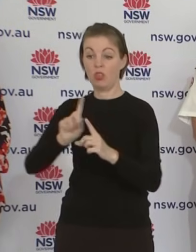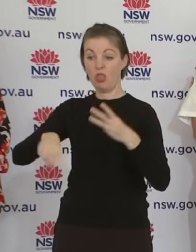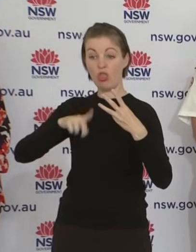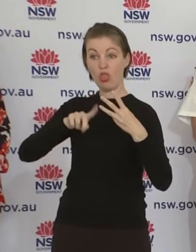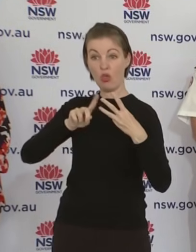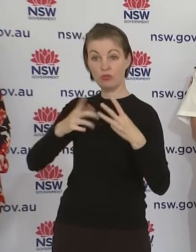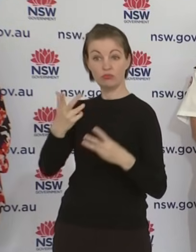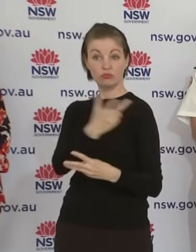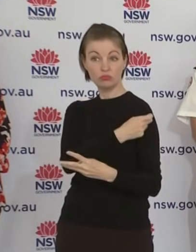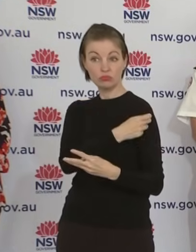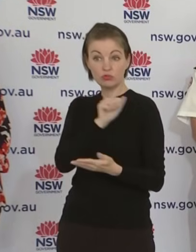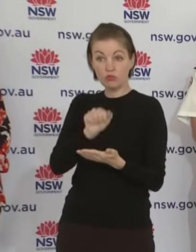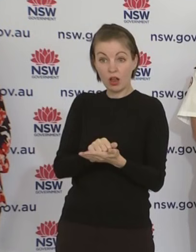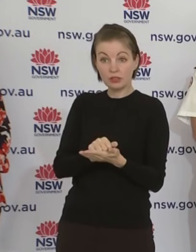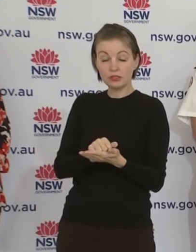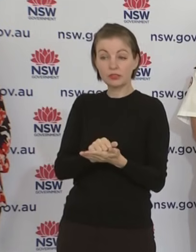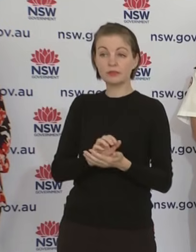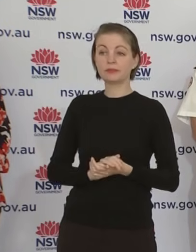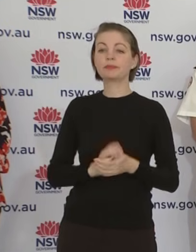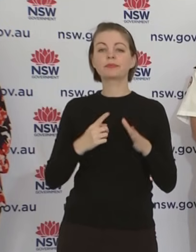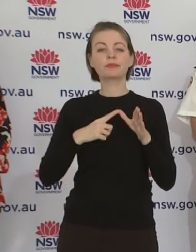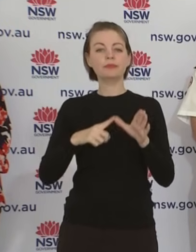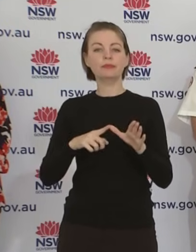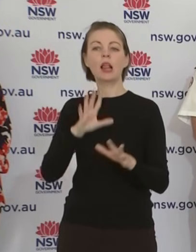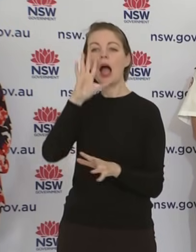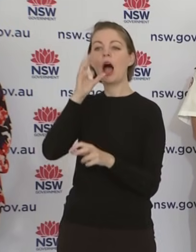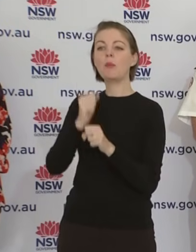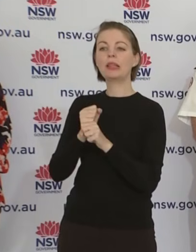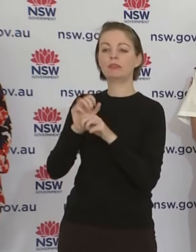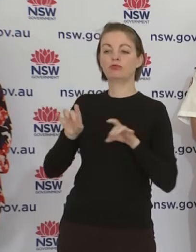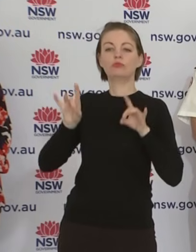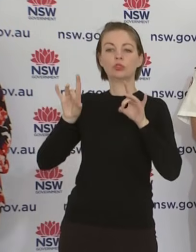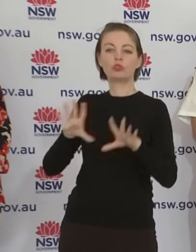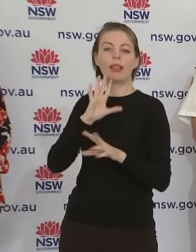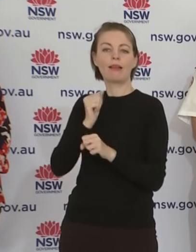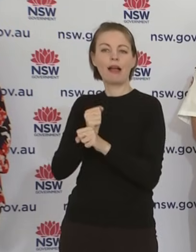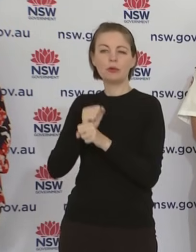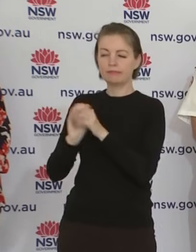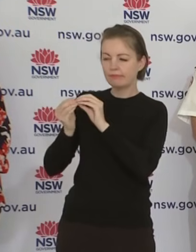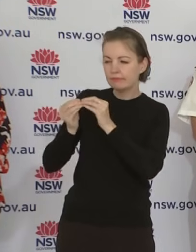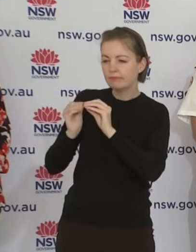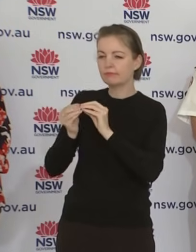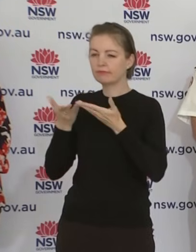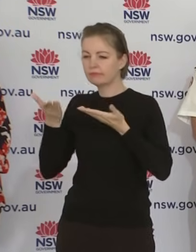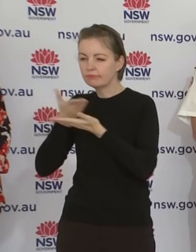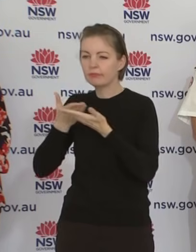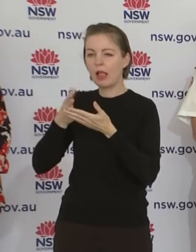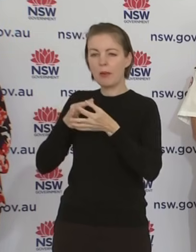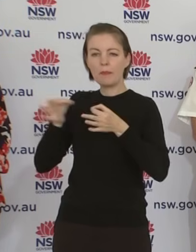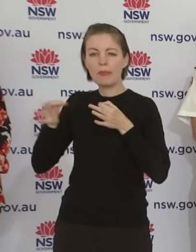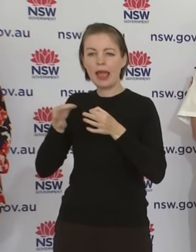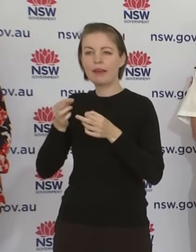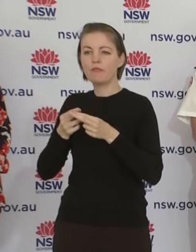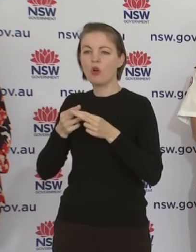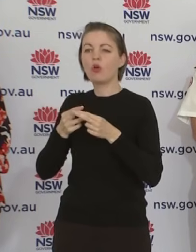secured boosters in a sufficient supply. And obviously, once we get over vaccinating our population the first time round, we'll have